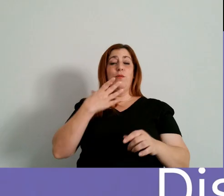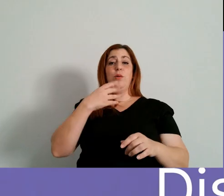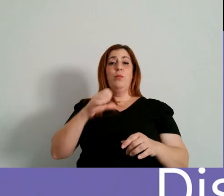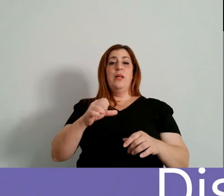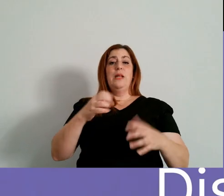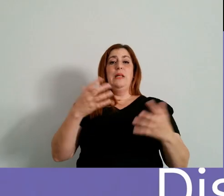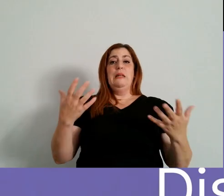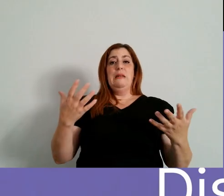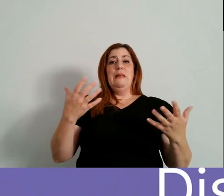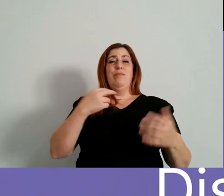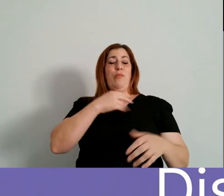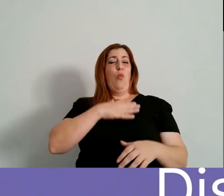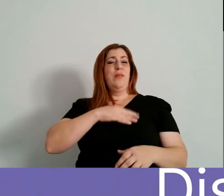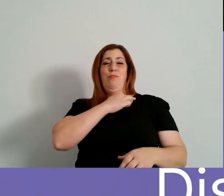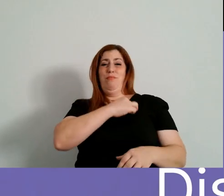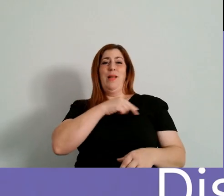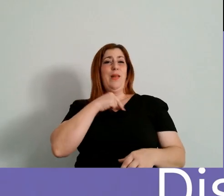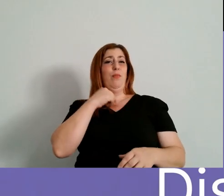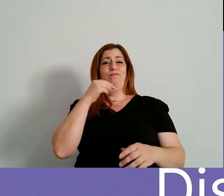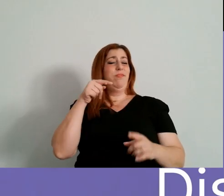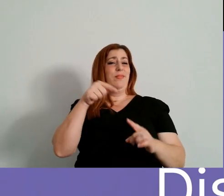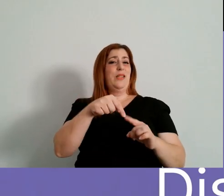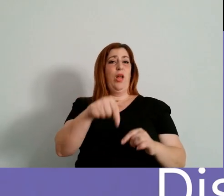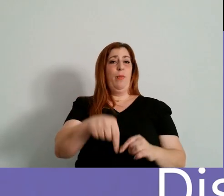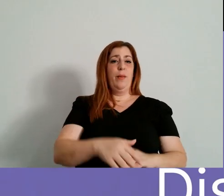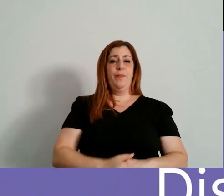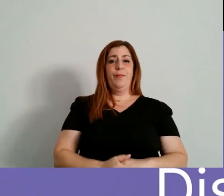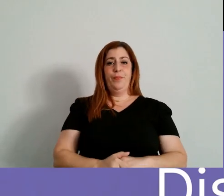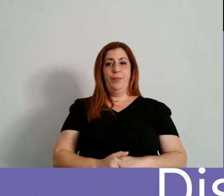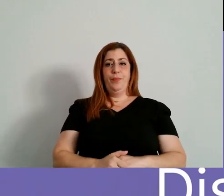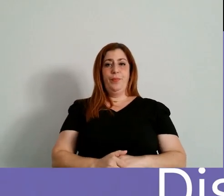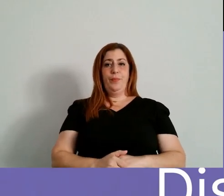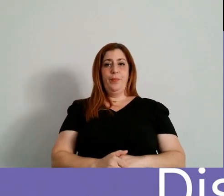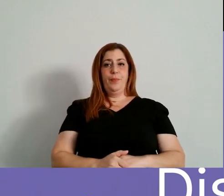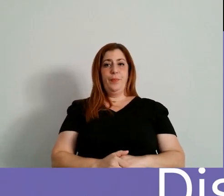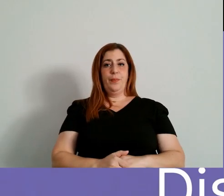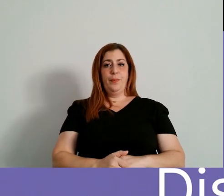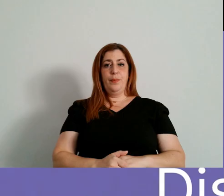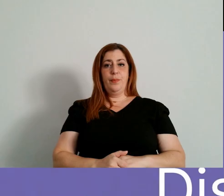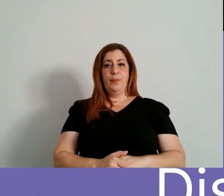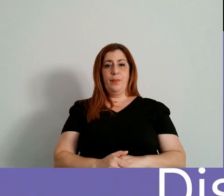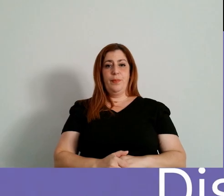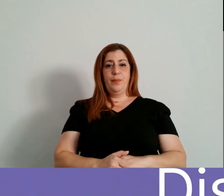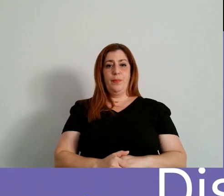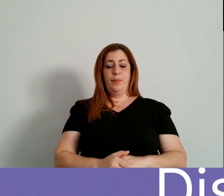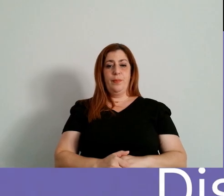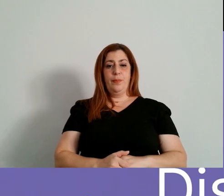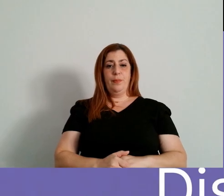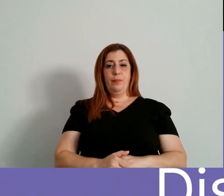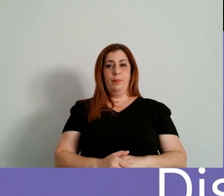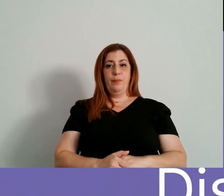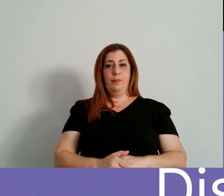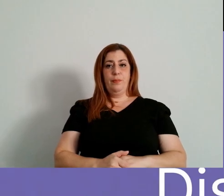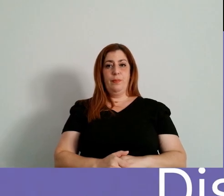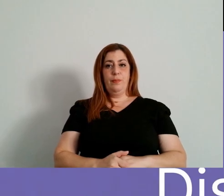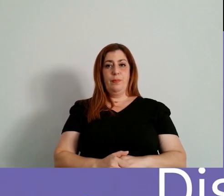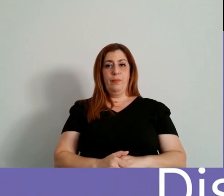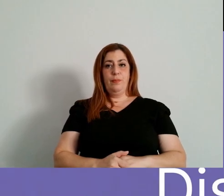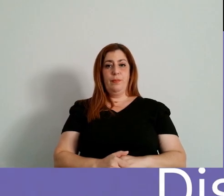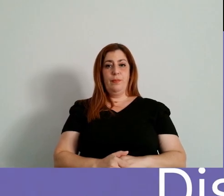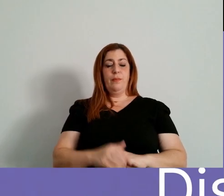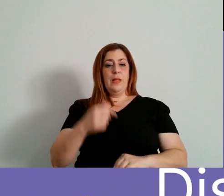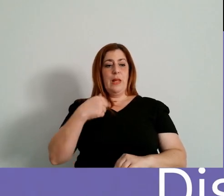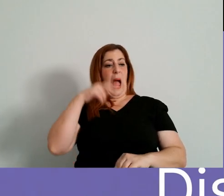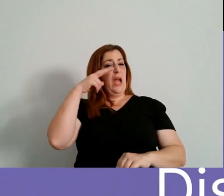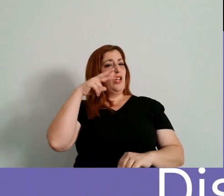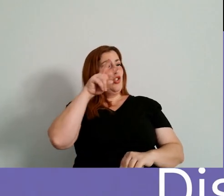just yet. Sorry to disappoint. Um, I'm going